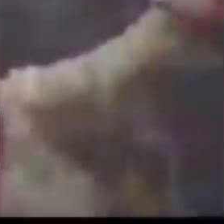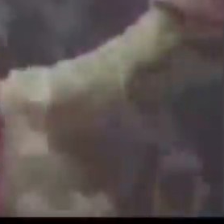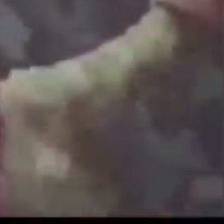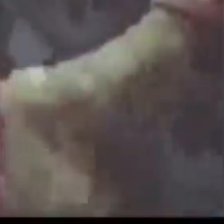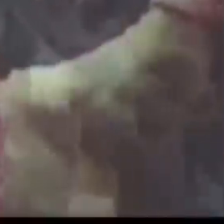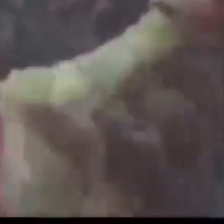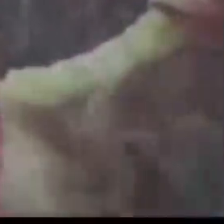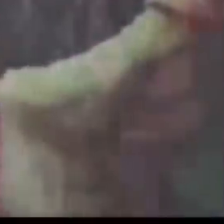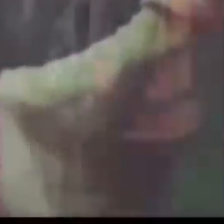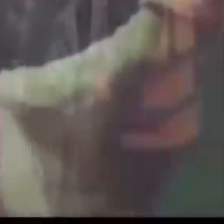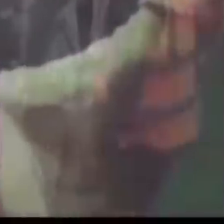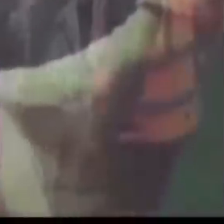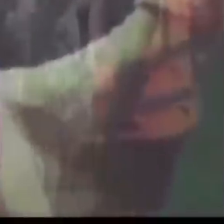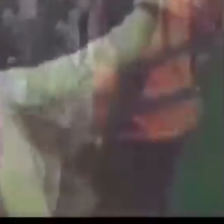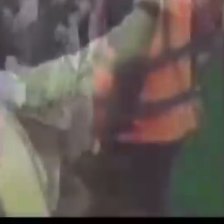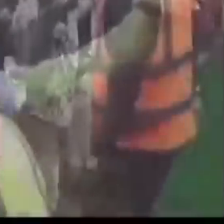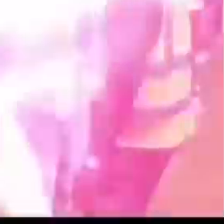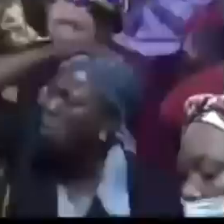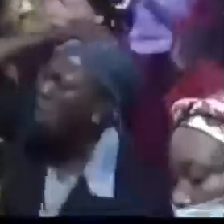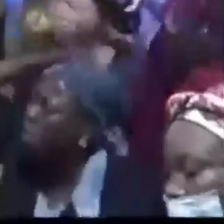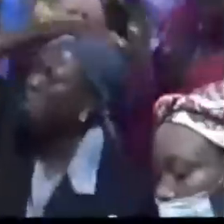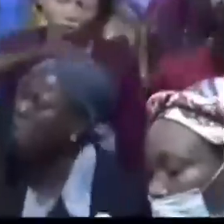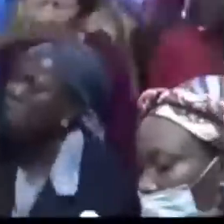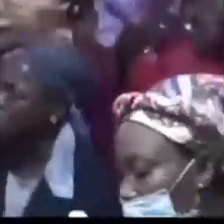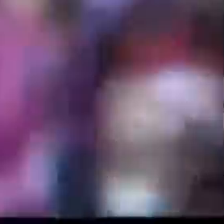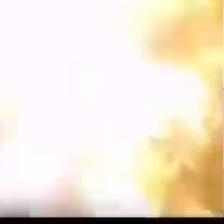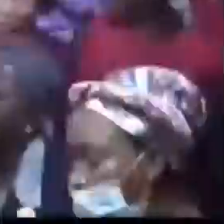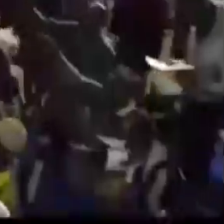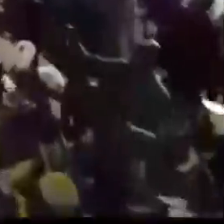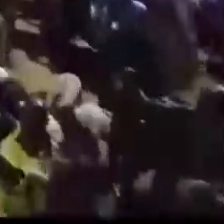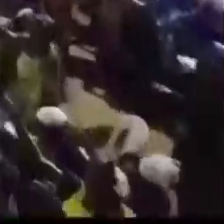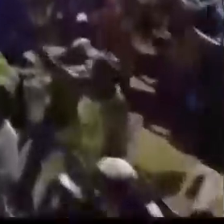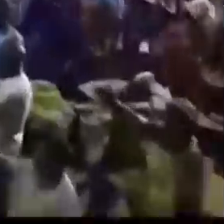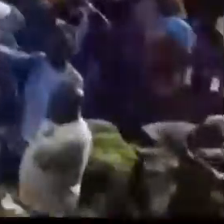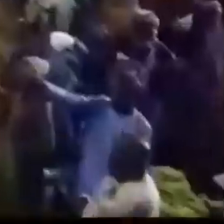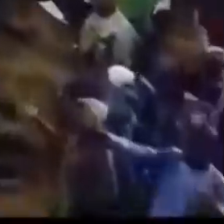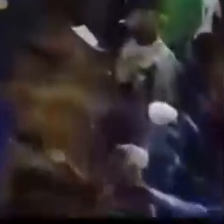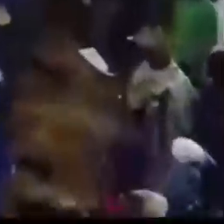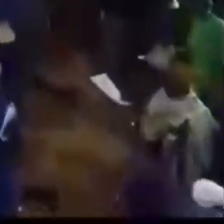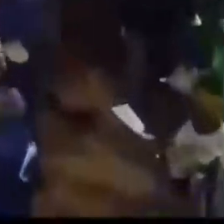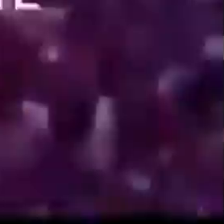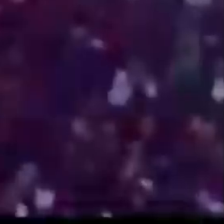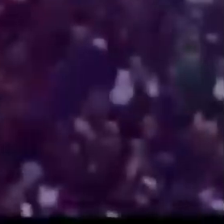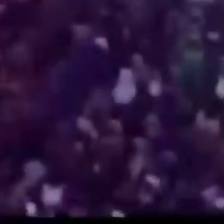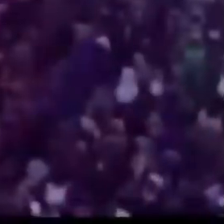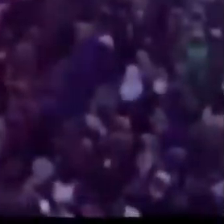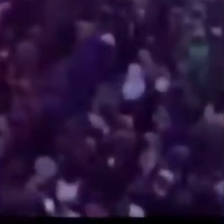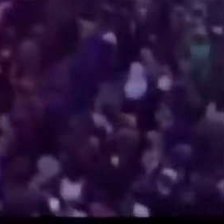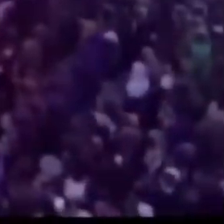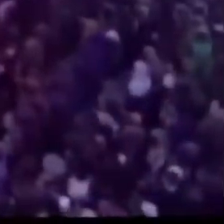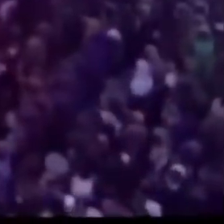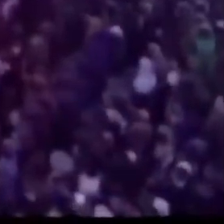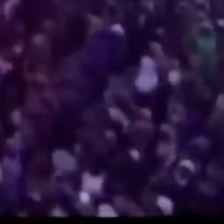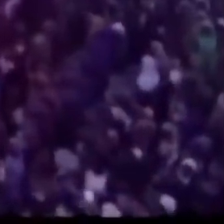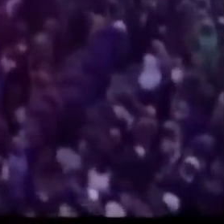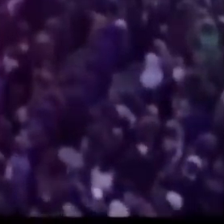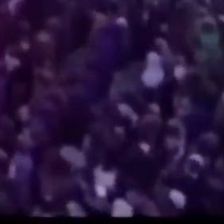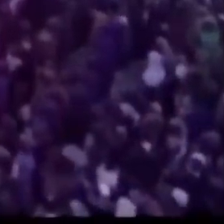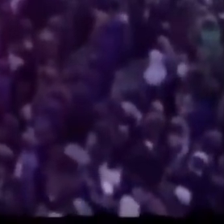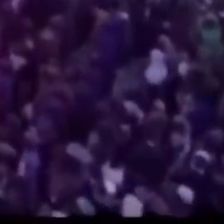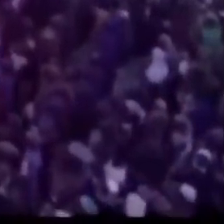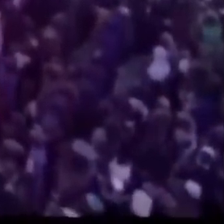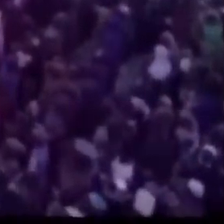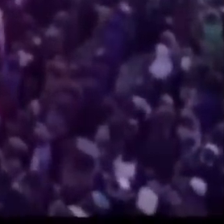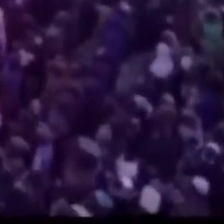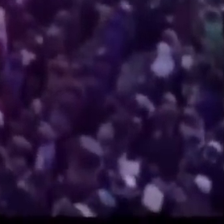Mustafa JB baba Sebioba olu gbalejo agba yesu re ti re ni mi soja olojo meta iko ma waye ni Sebioba national camp lu fu